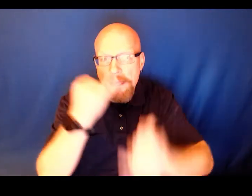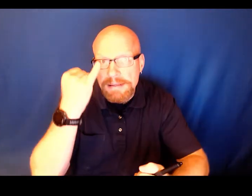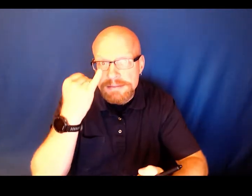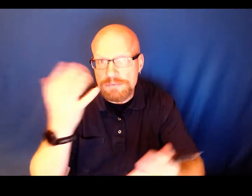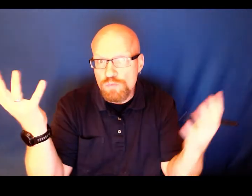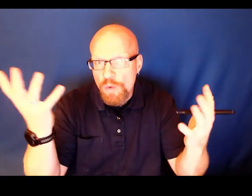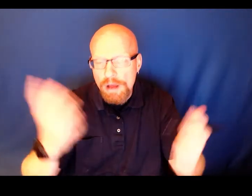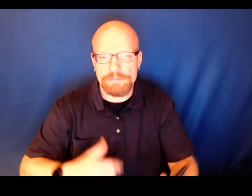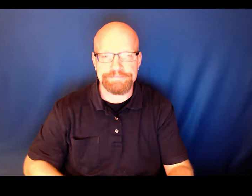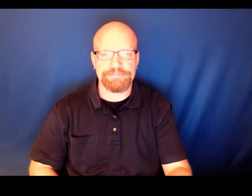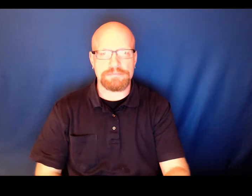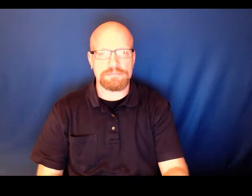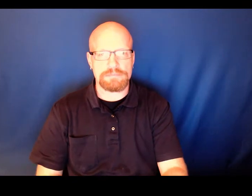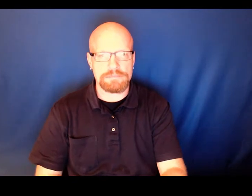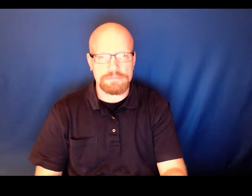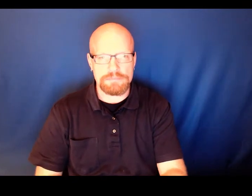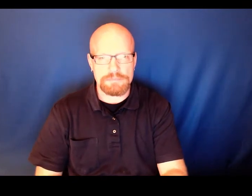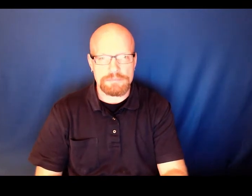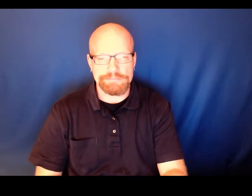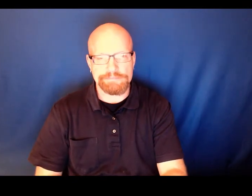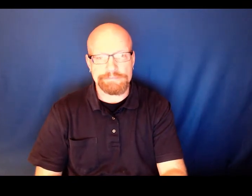Now the last terms,